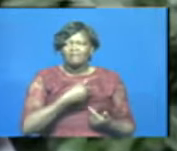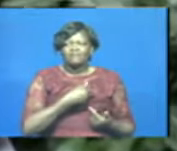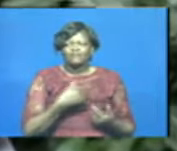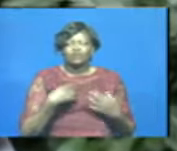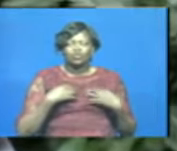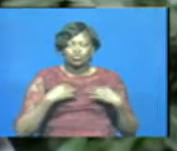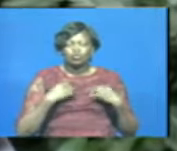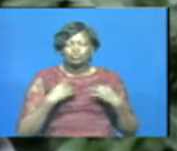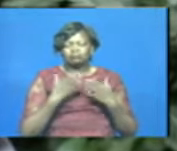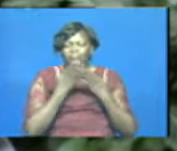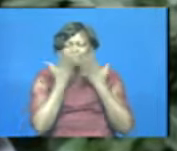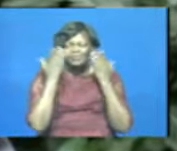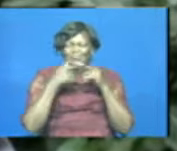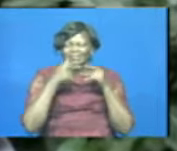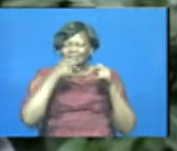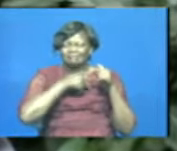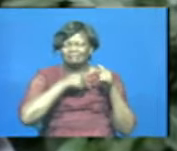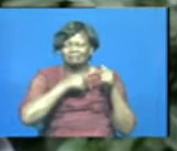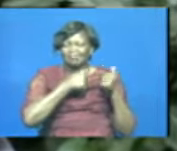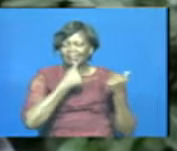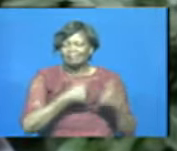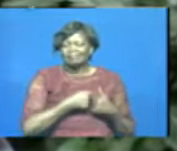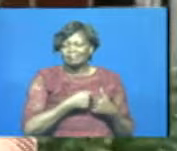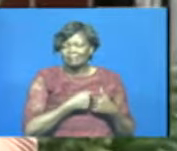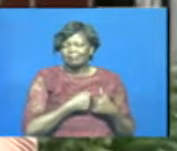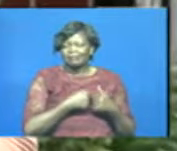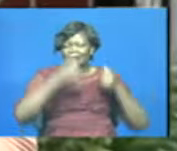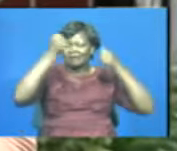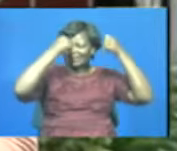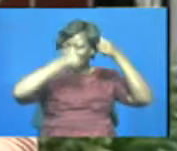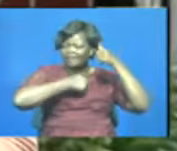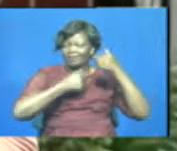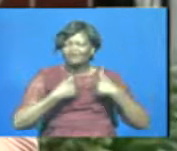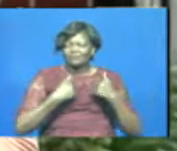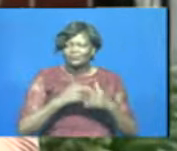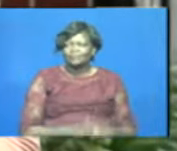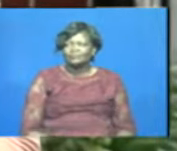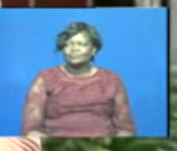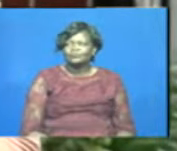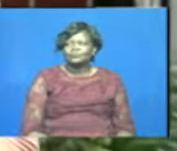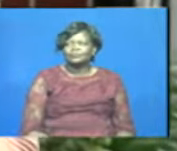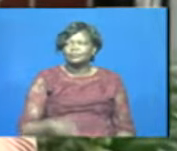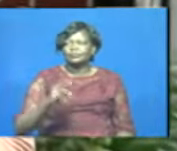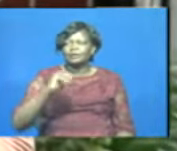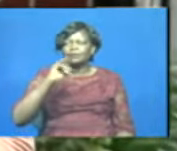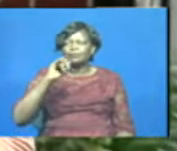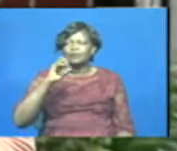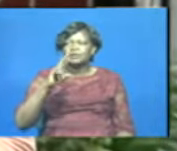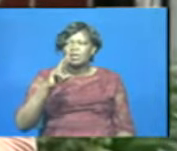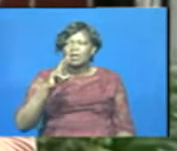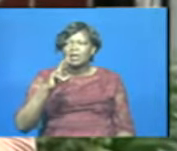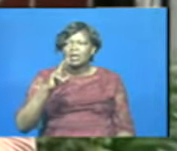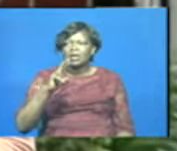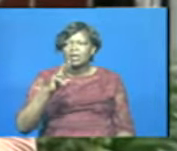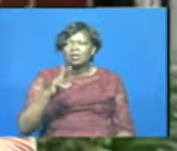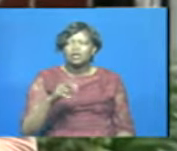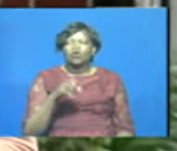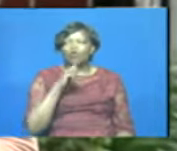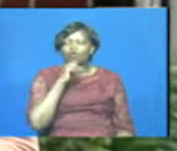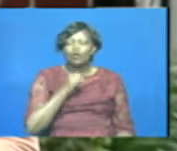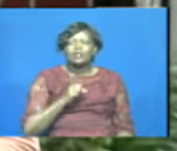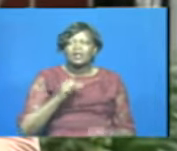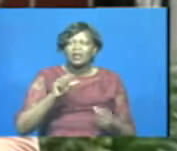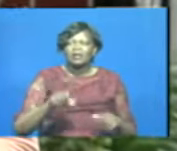face, but inside me, there is a military man in me. Major Patrick Gichuhi Ngobe is the oldest living